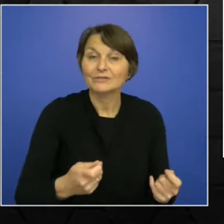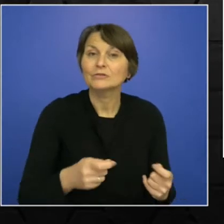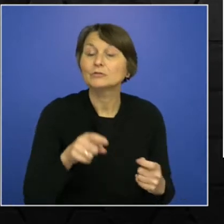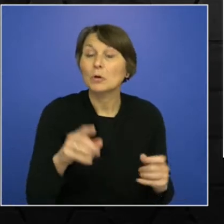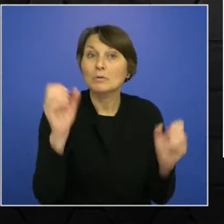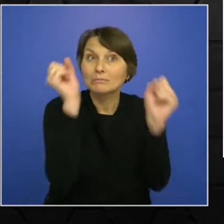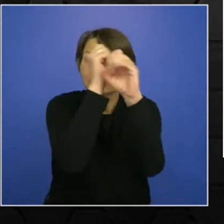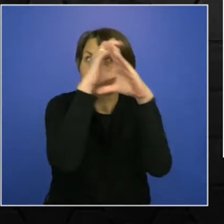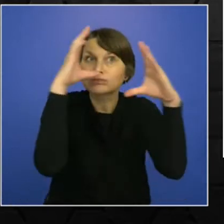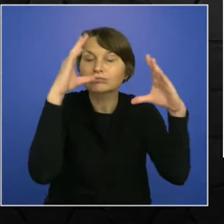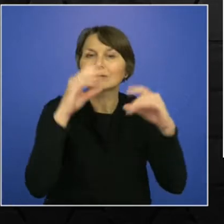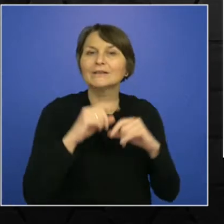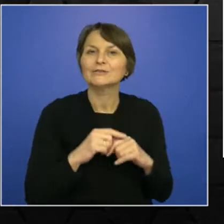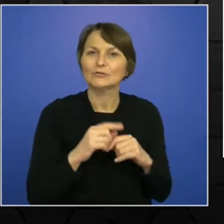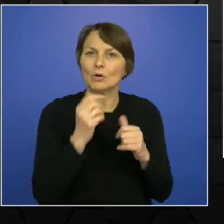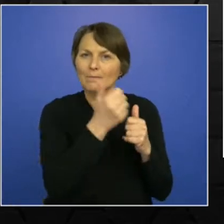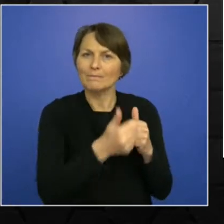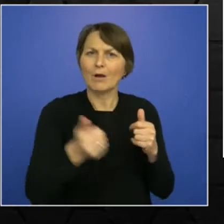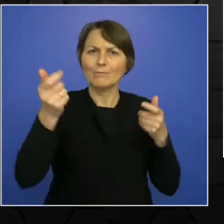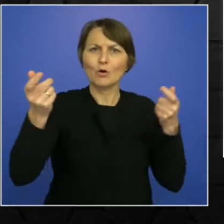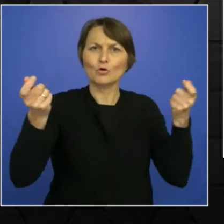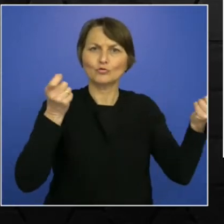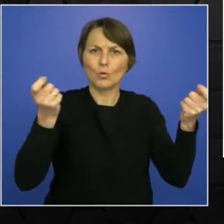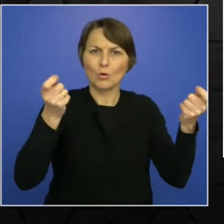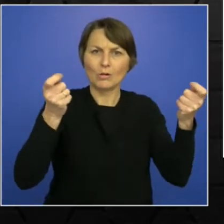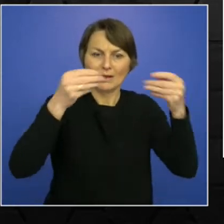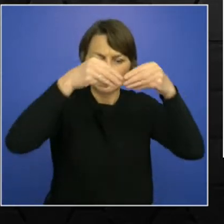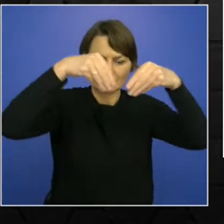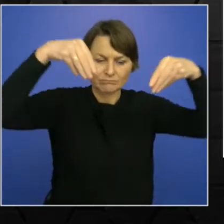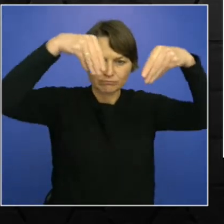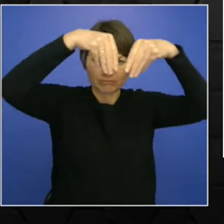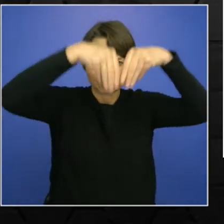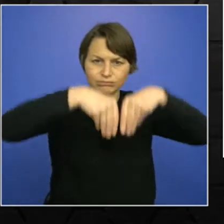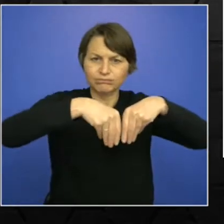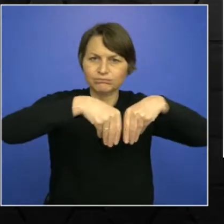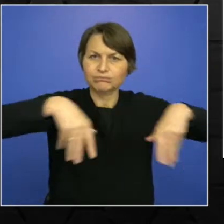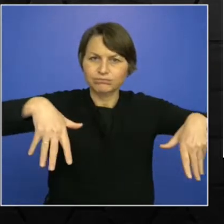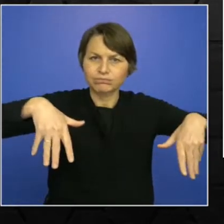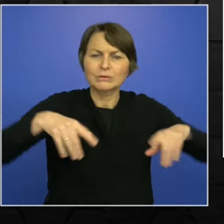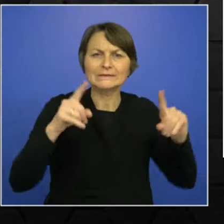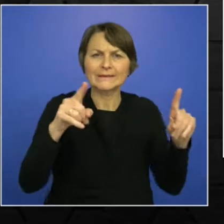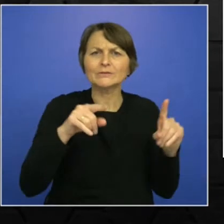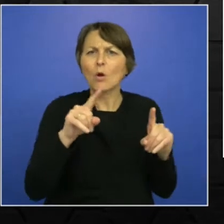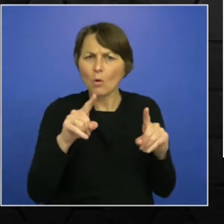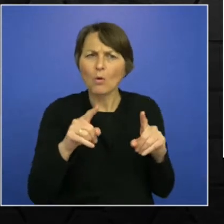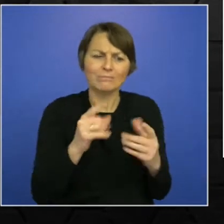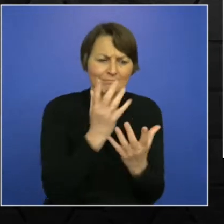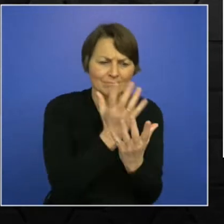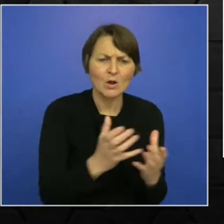at the top, a controller on the top, that is assigning the data load to your